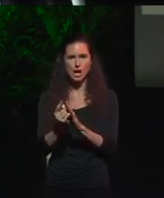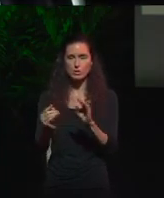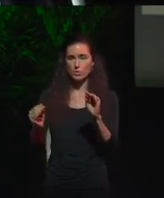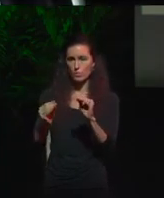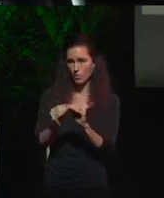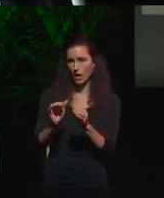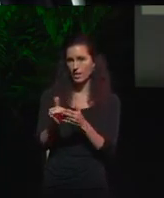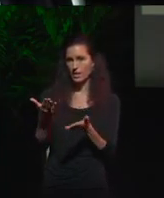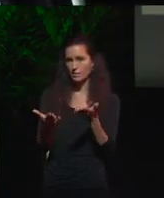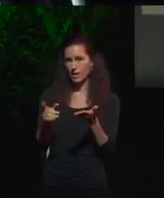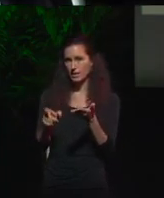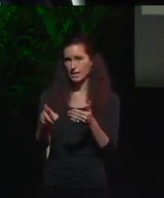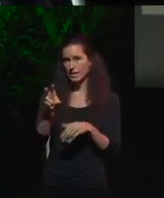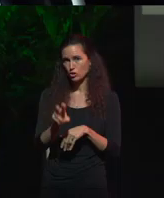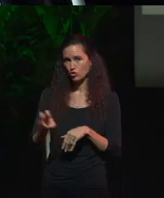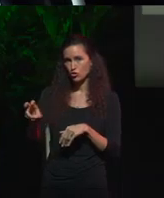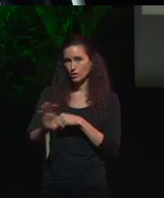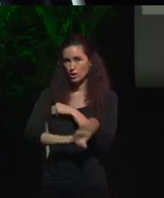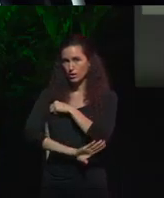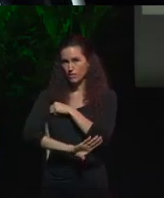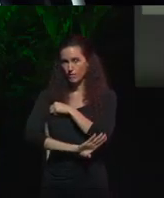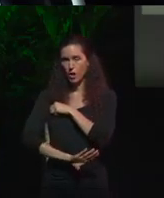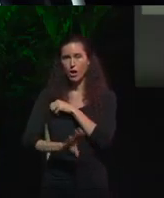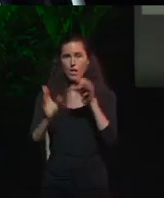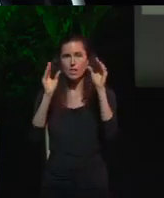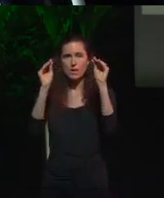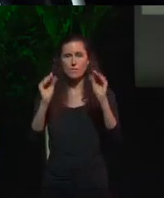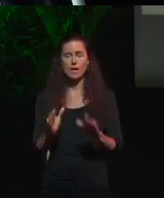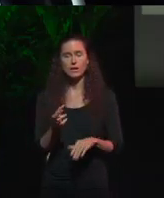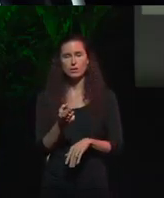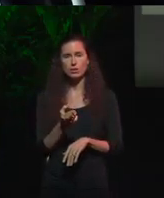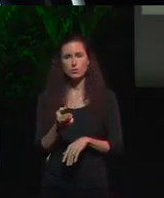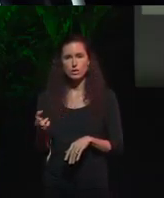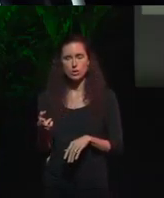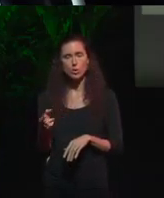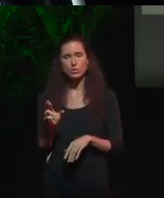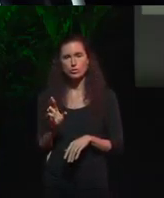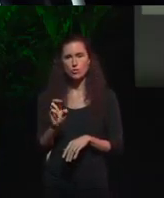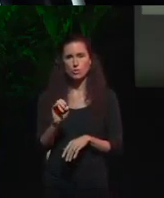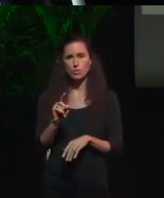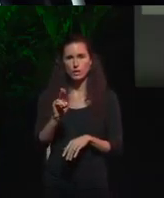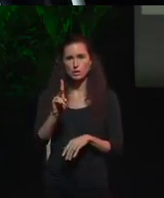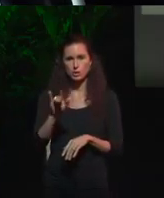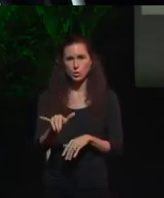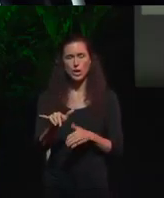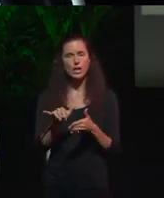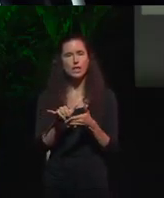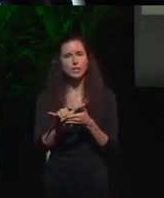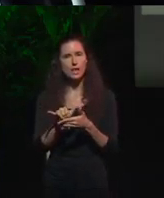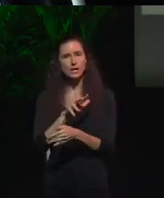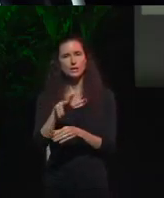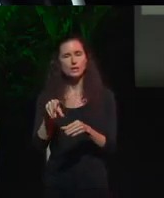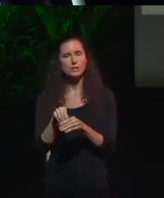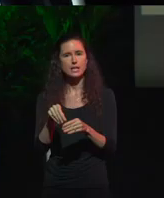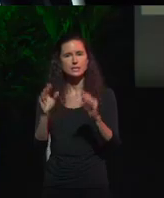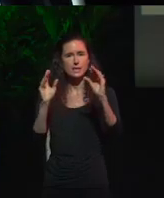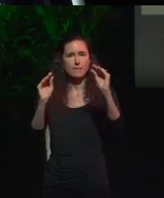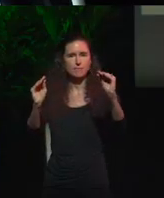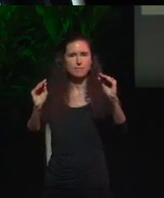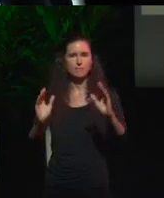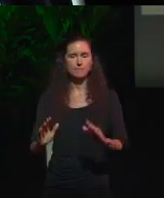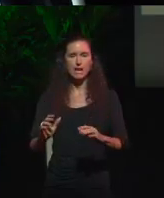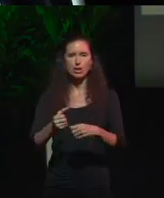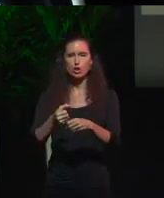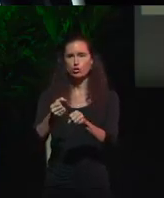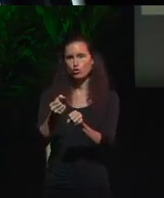you transition into the fall. That faculty resource repository is it contains faculty